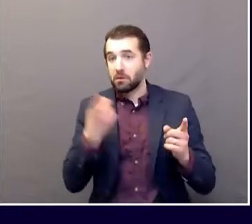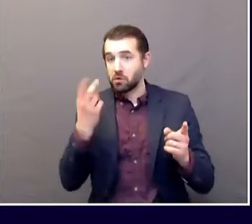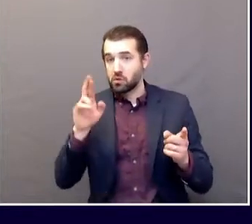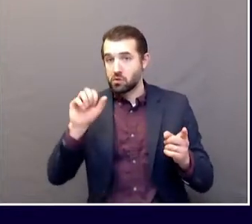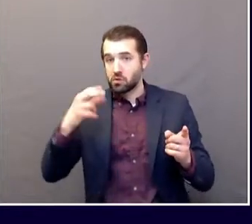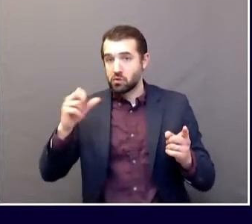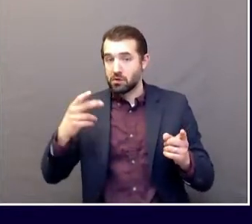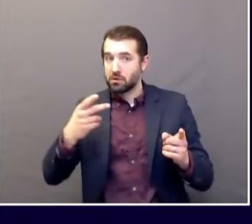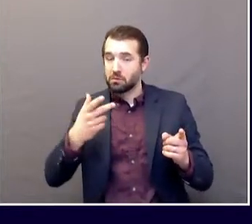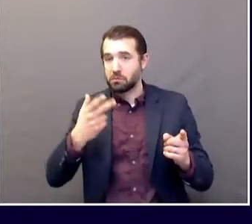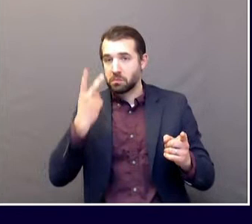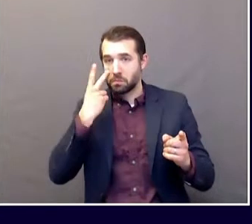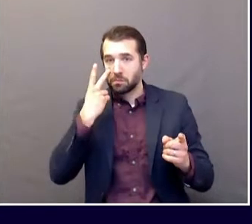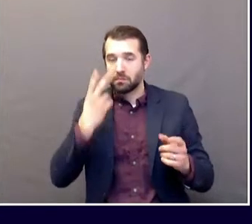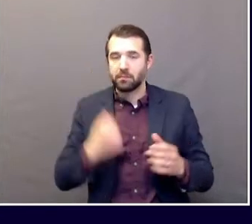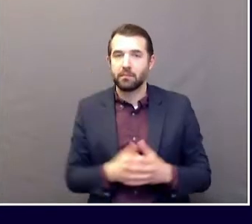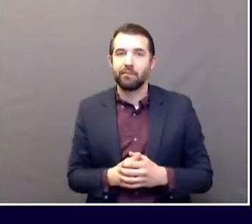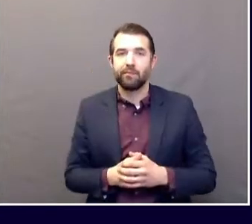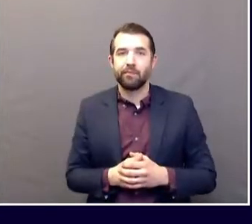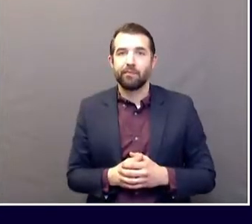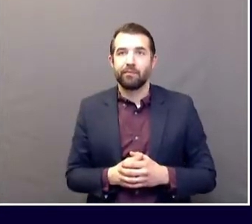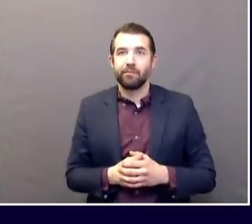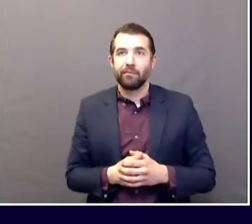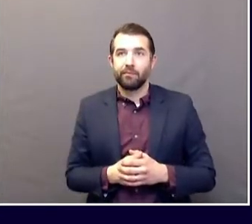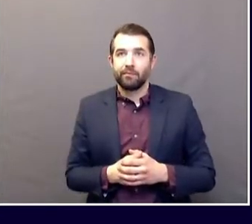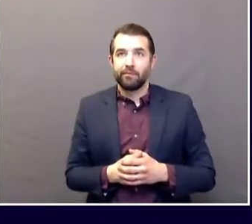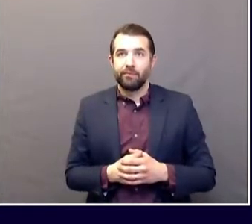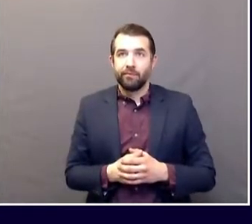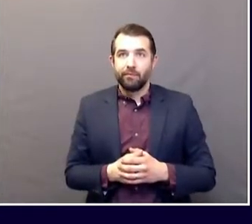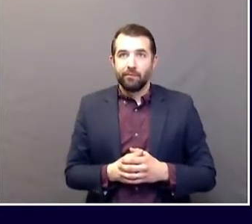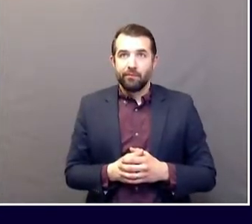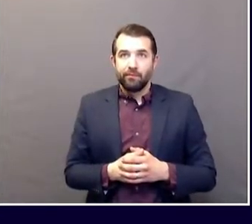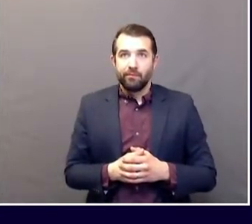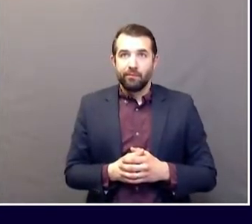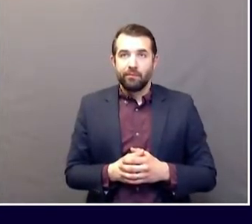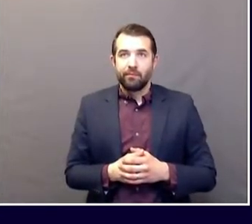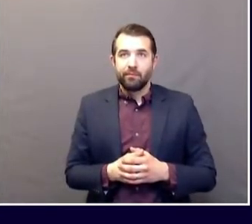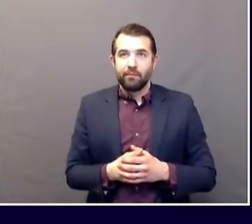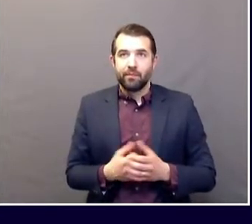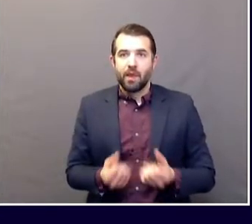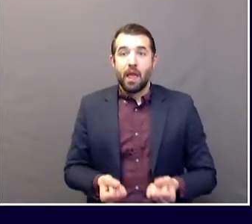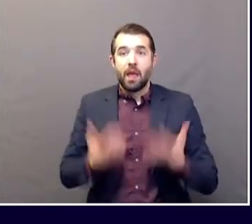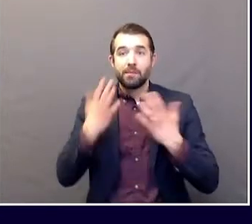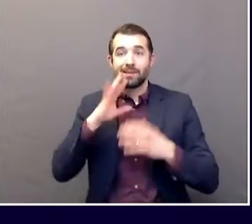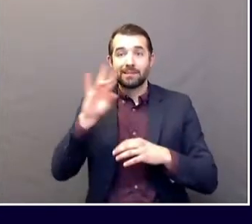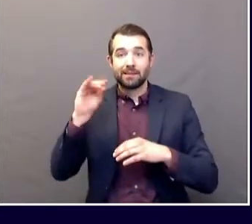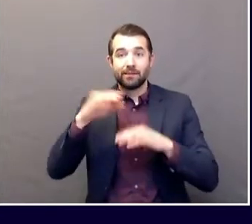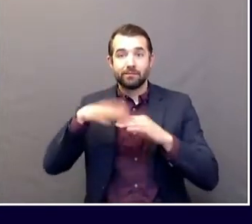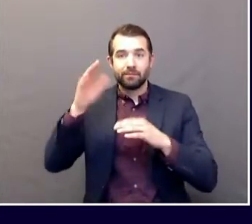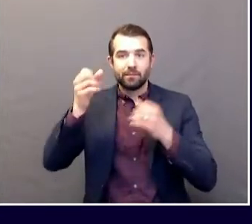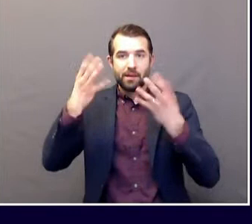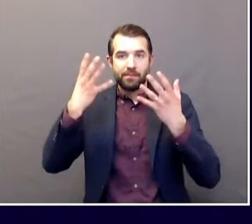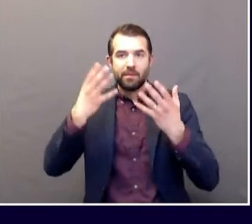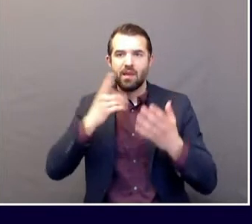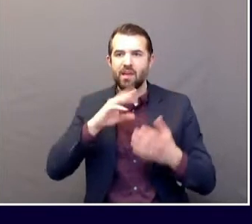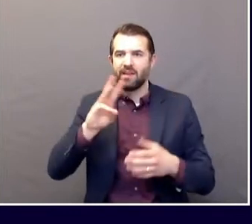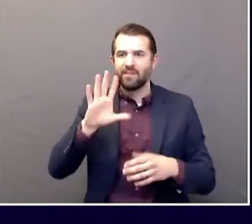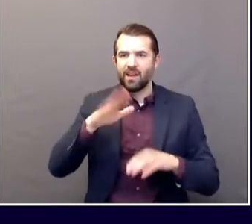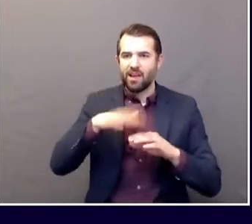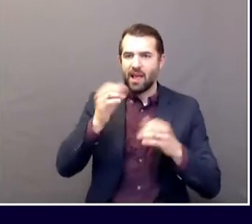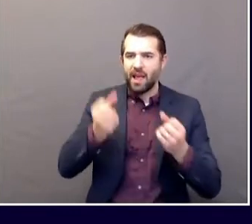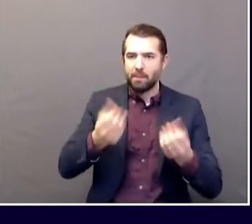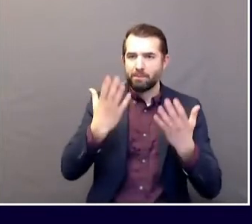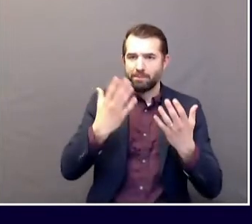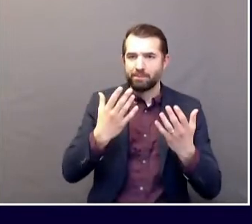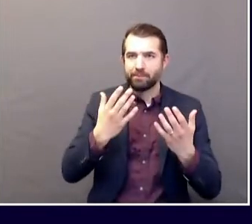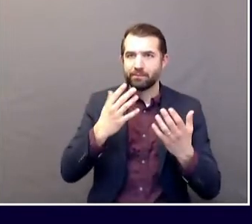people are in the 65 to 70 category? There are 92,000 people in Maine in that age